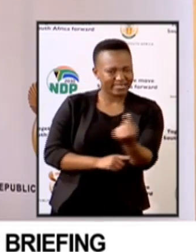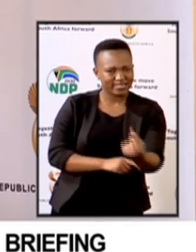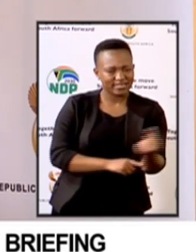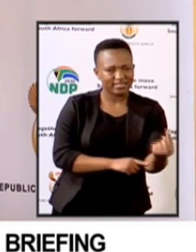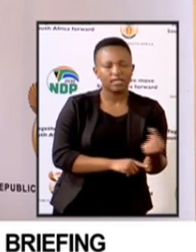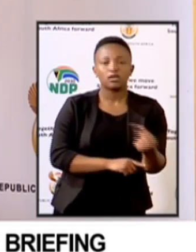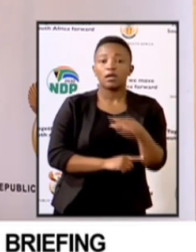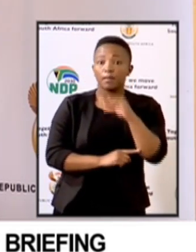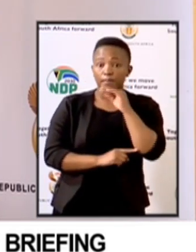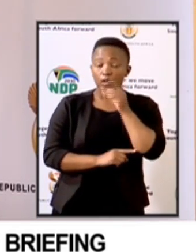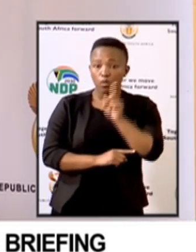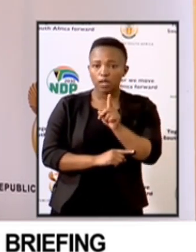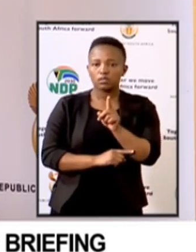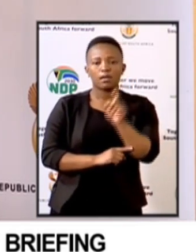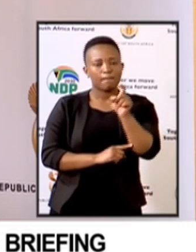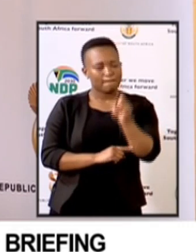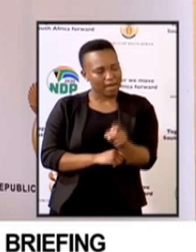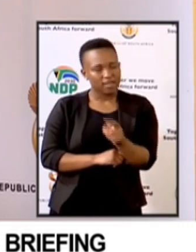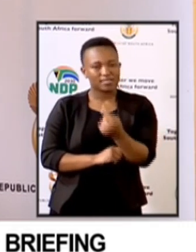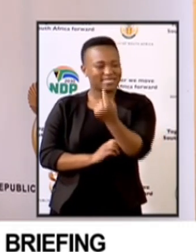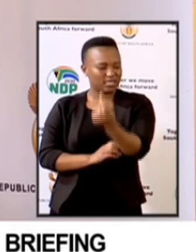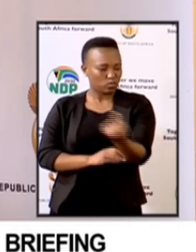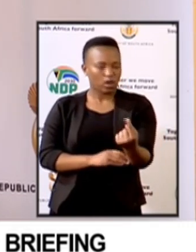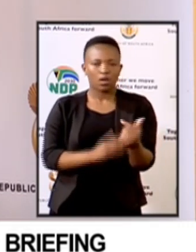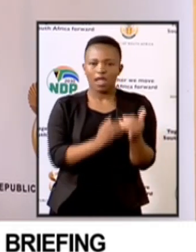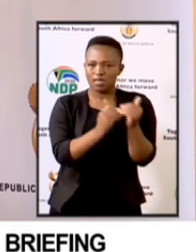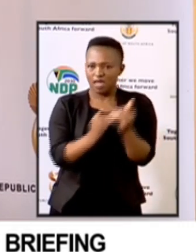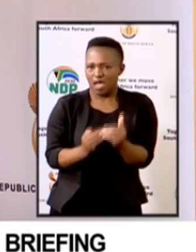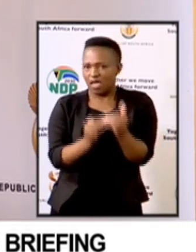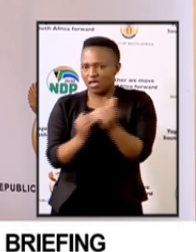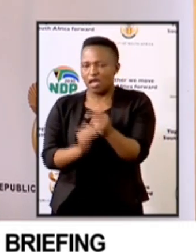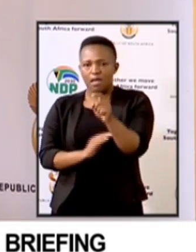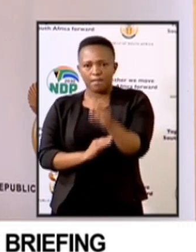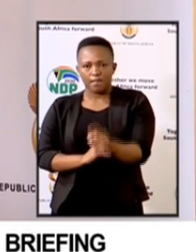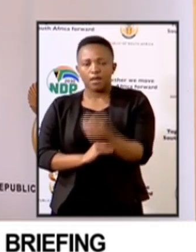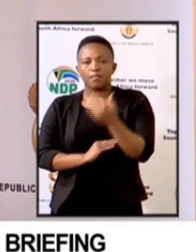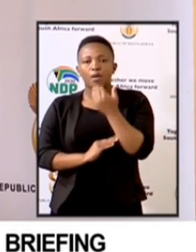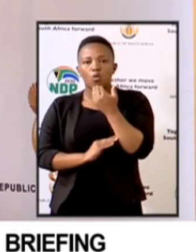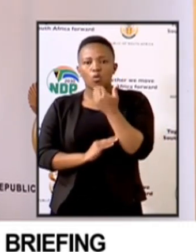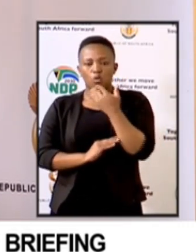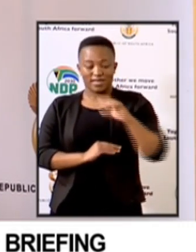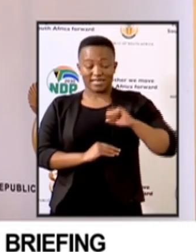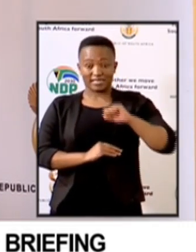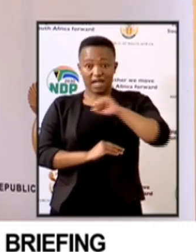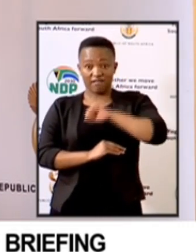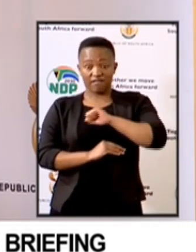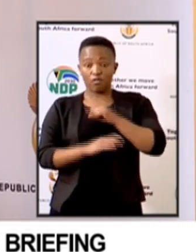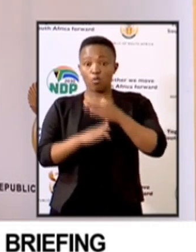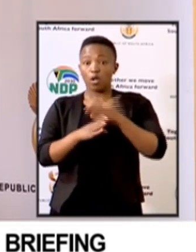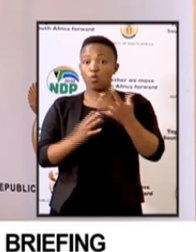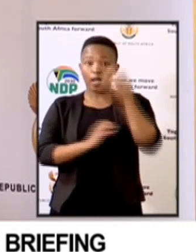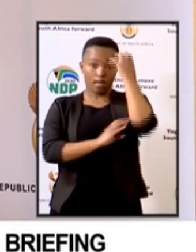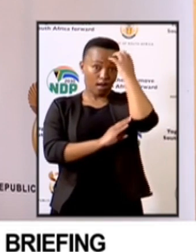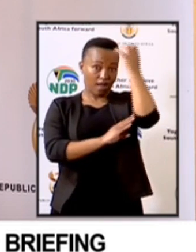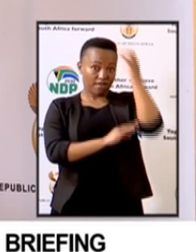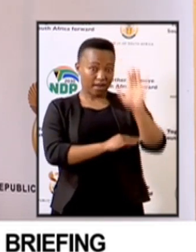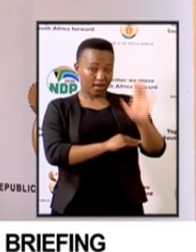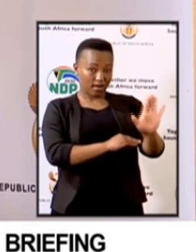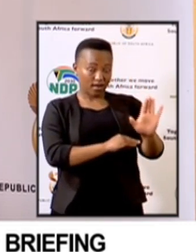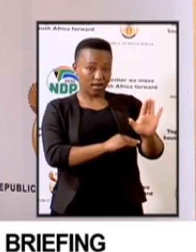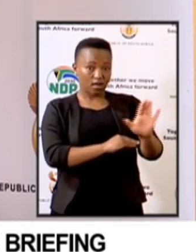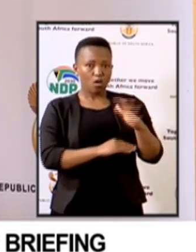care should always be exercised by public servants who are performing their